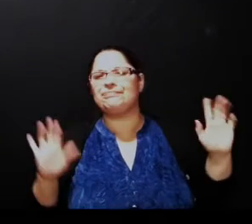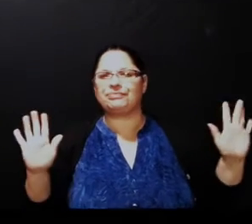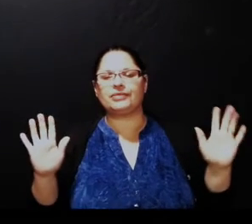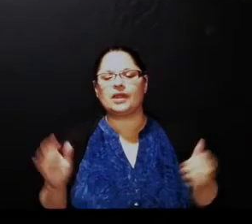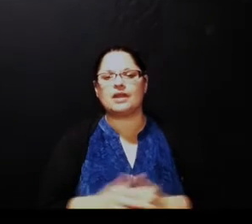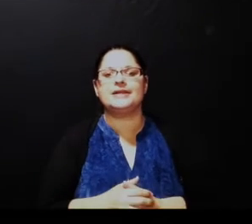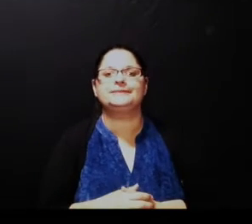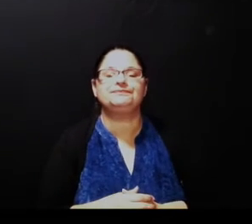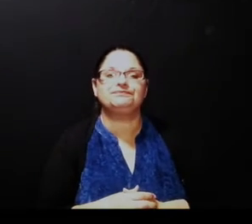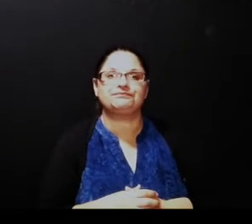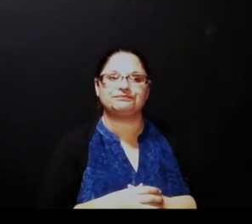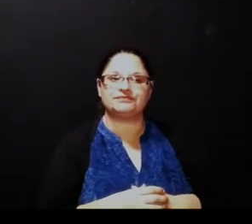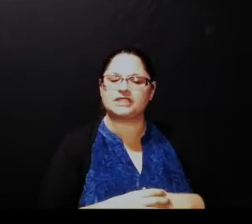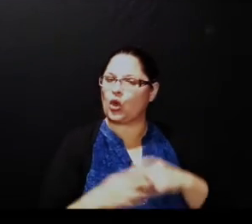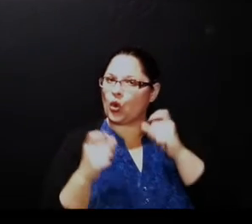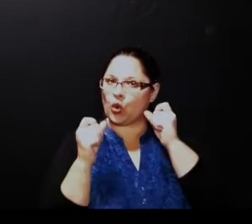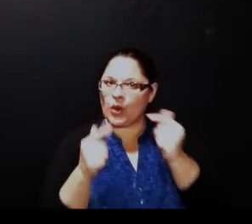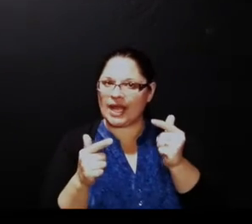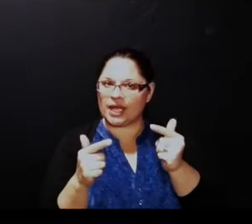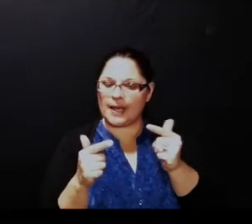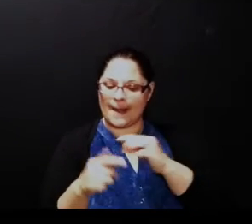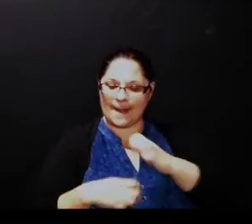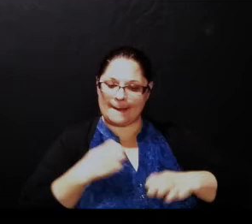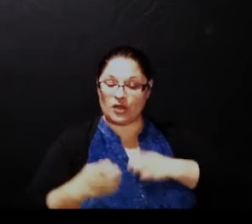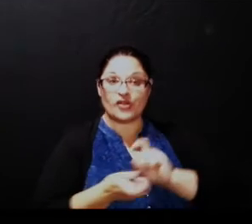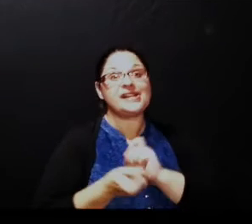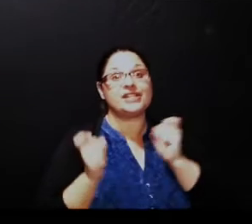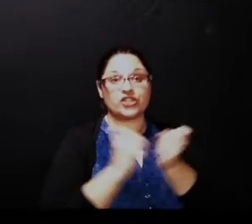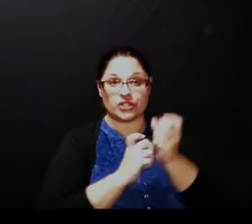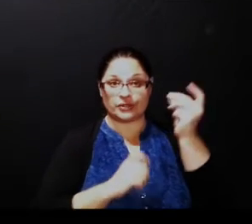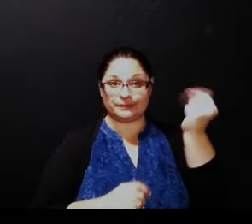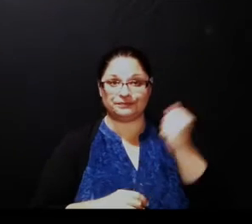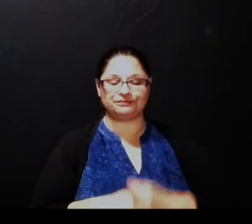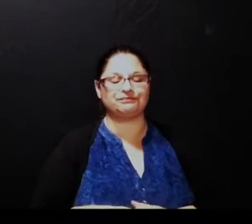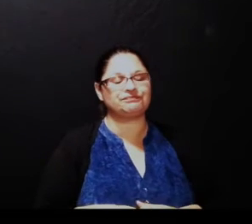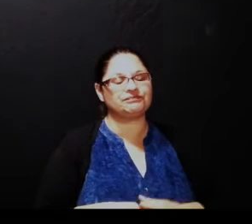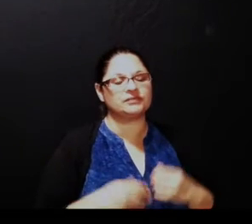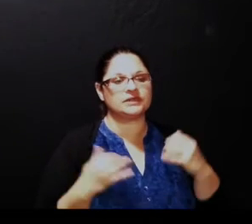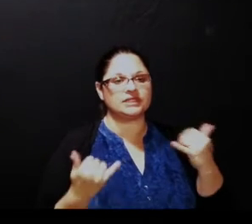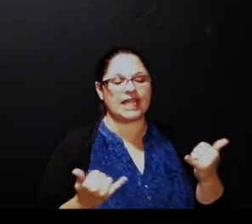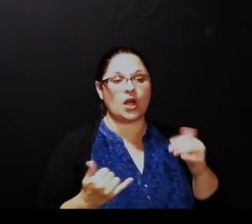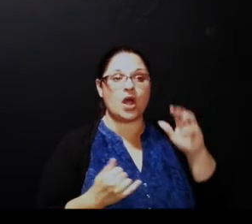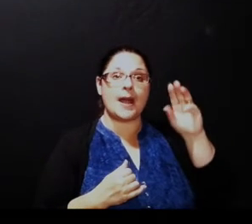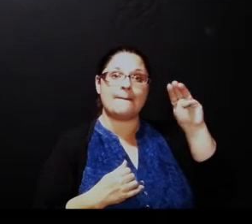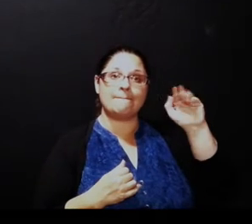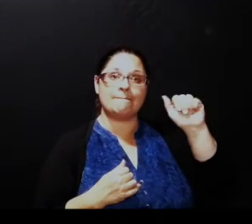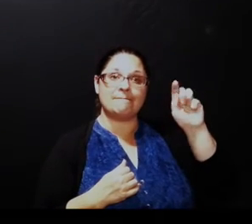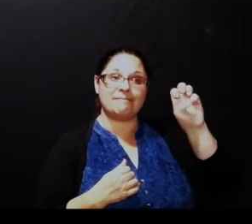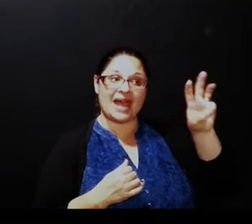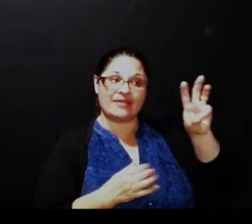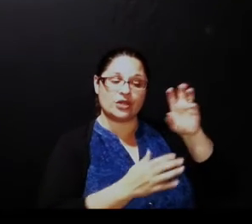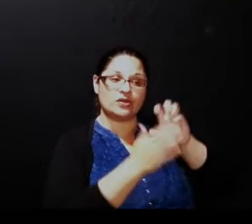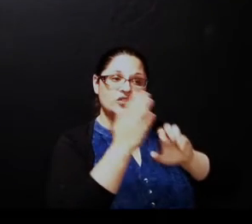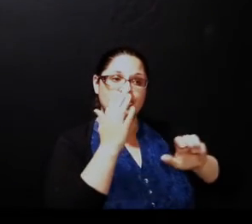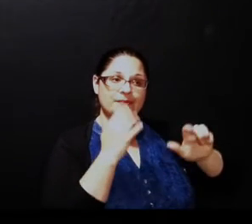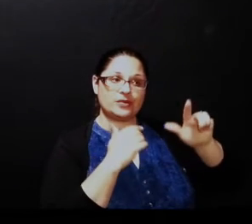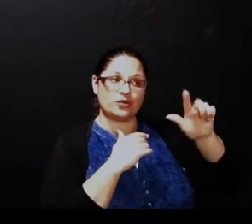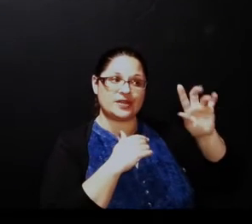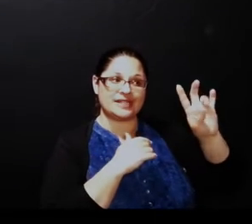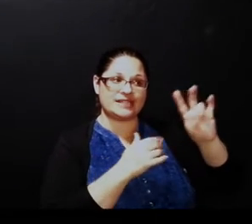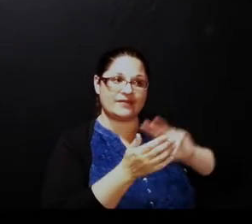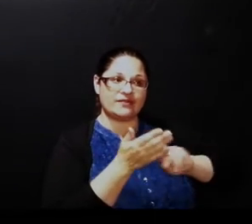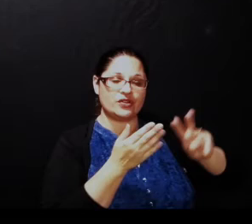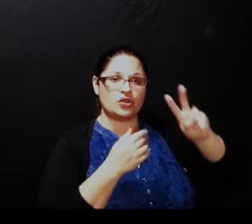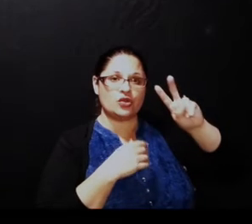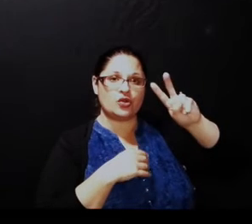manner. For example, in Matthew's gospel, you don't have to turn there, just listen, Matthew chapter 27, verses 20 and 22,